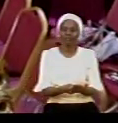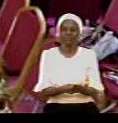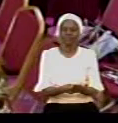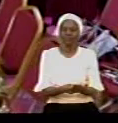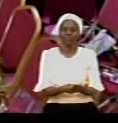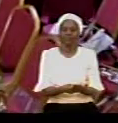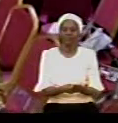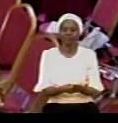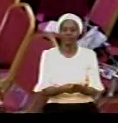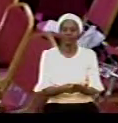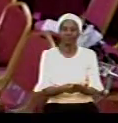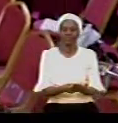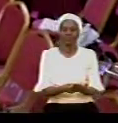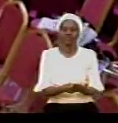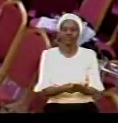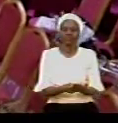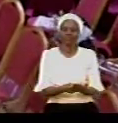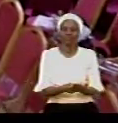omnipotent, almighty,